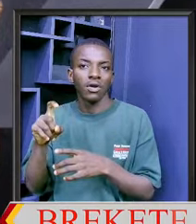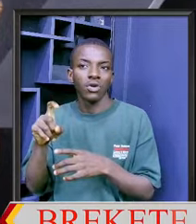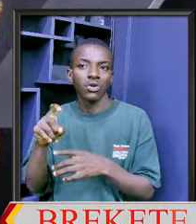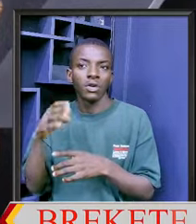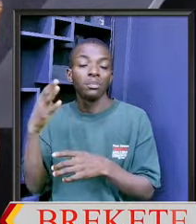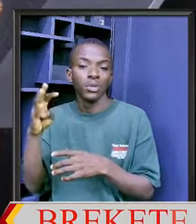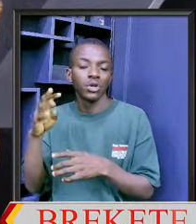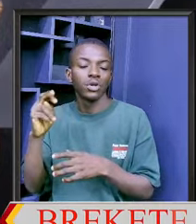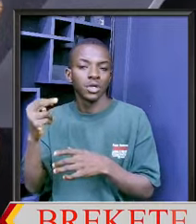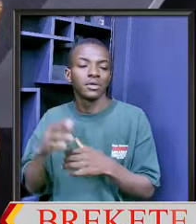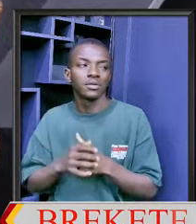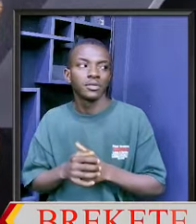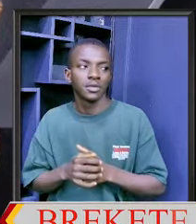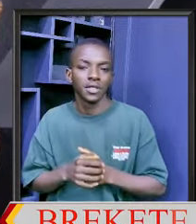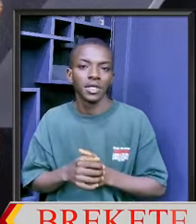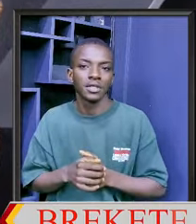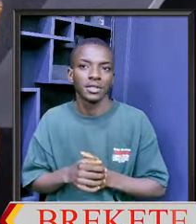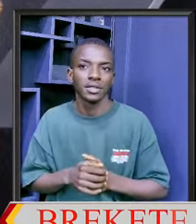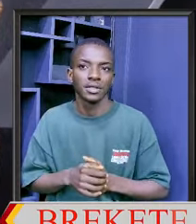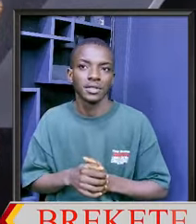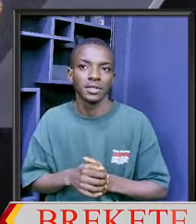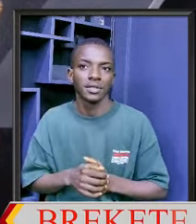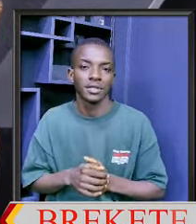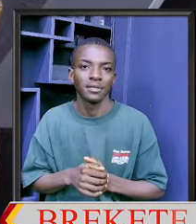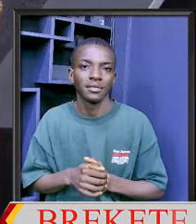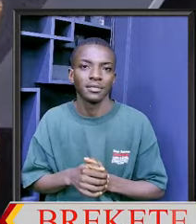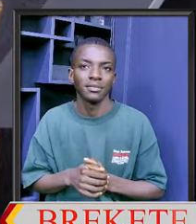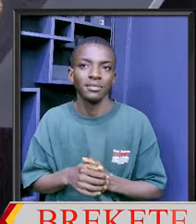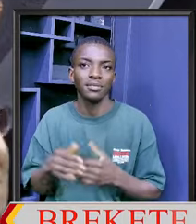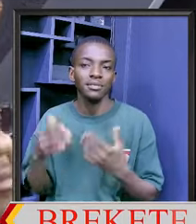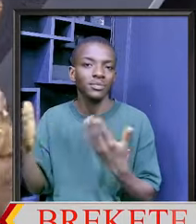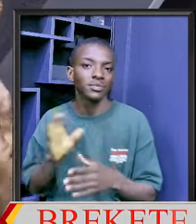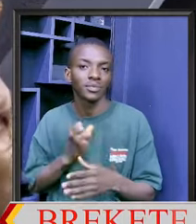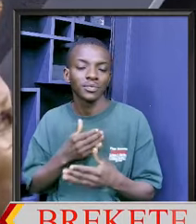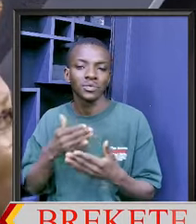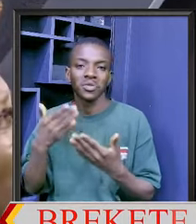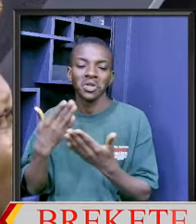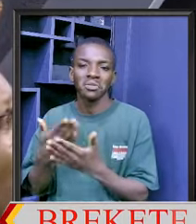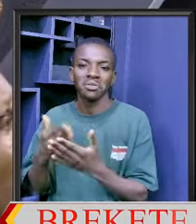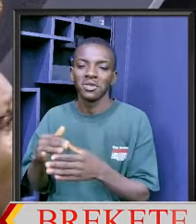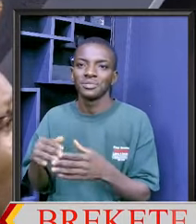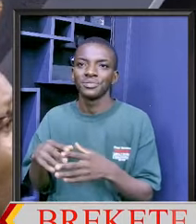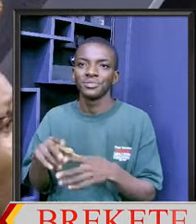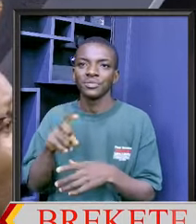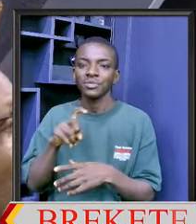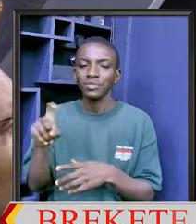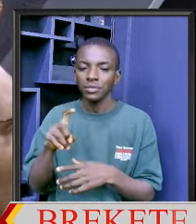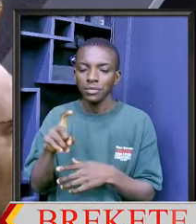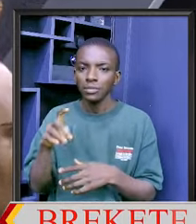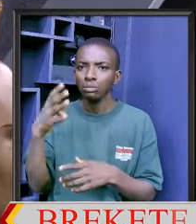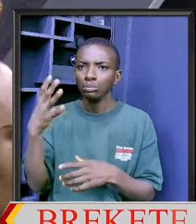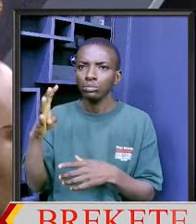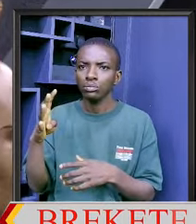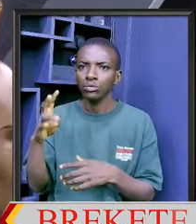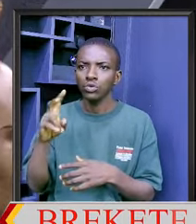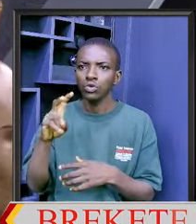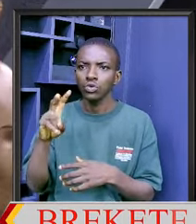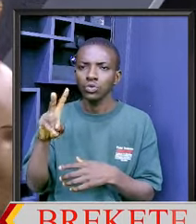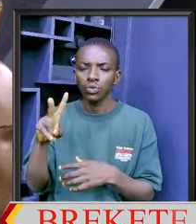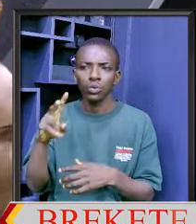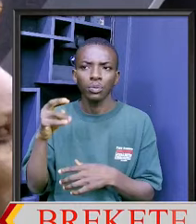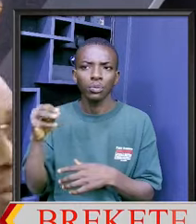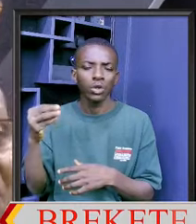naira. Central Bank of Nigeria. Central Bank of Nigeria. They go waste our money. 100 billion naira. They take by 2 million